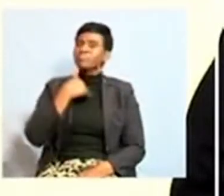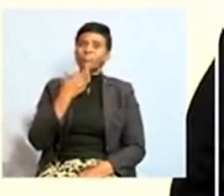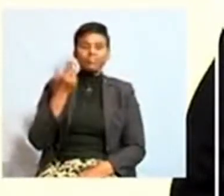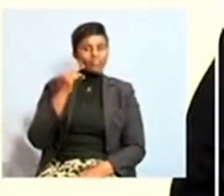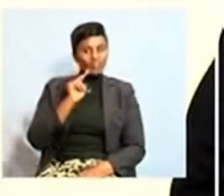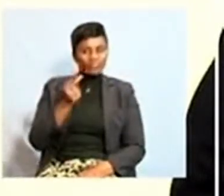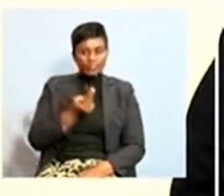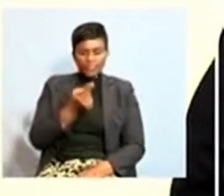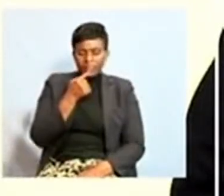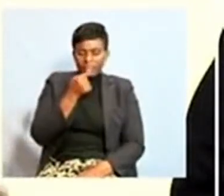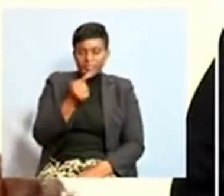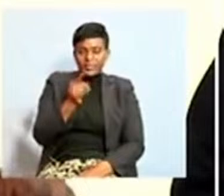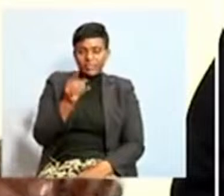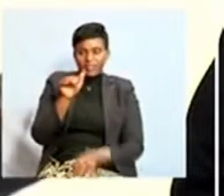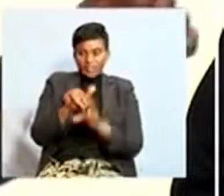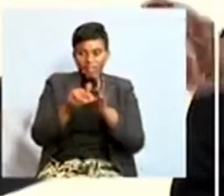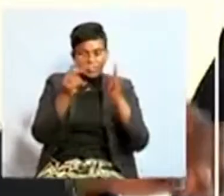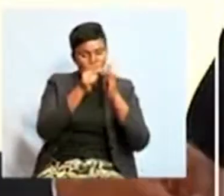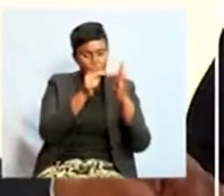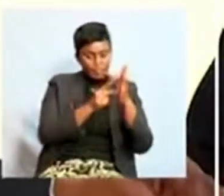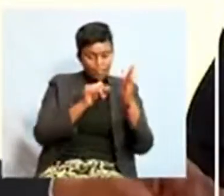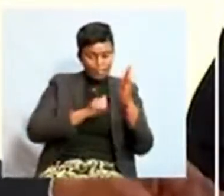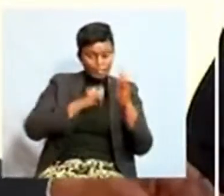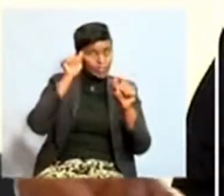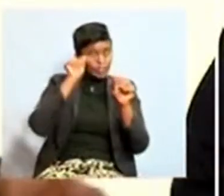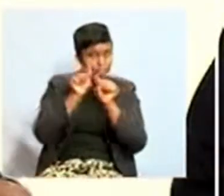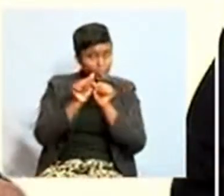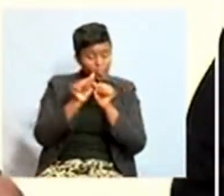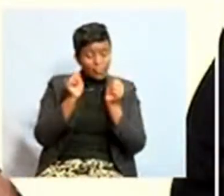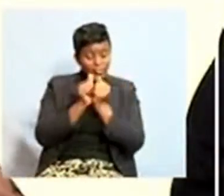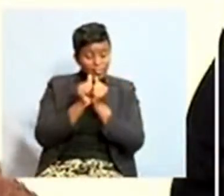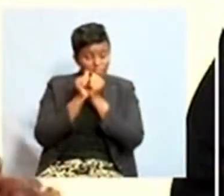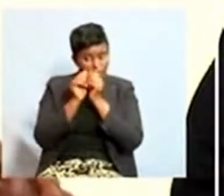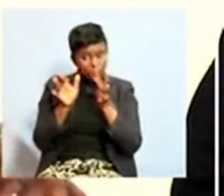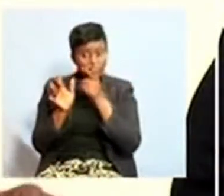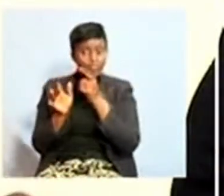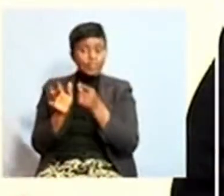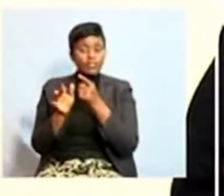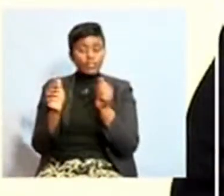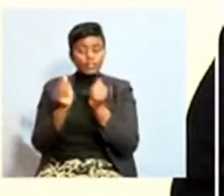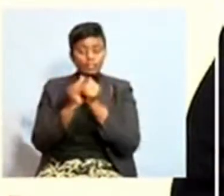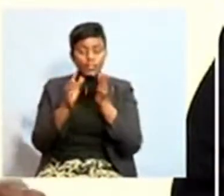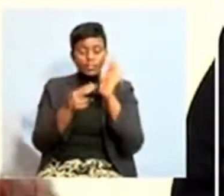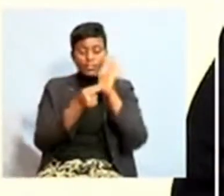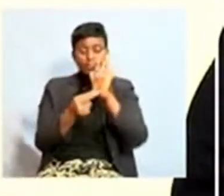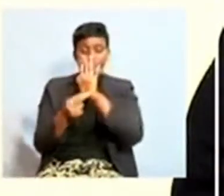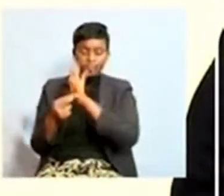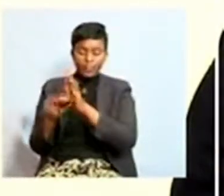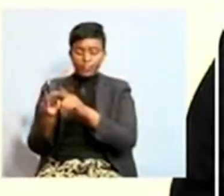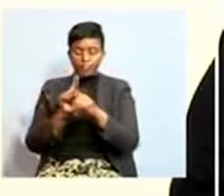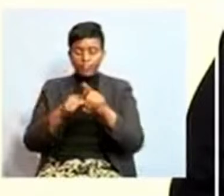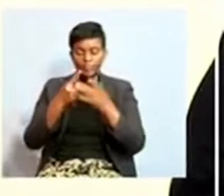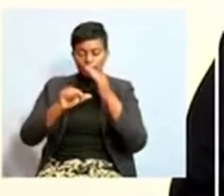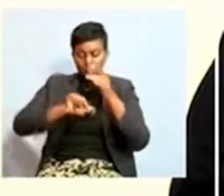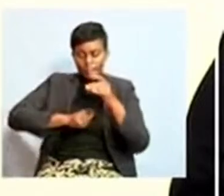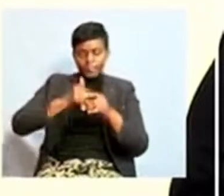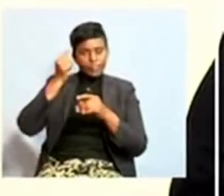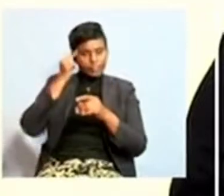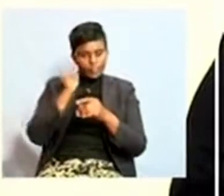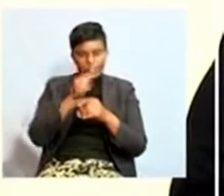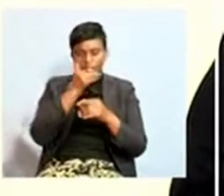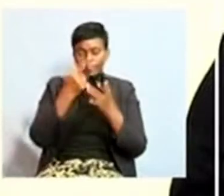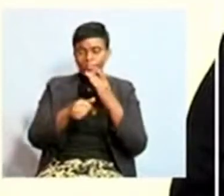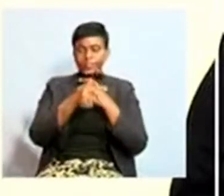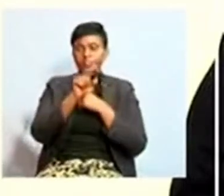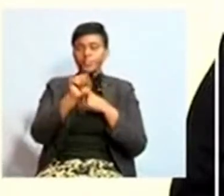us to say, in principle, we agree, without indicating what we think should